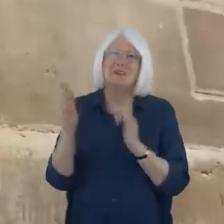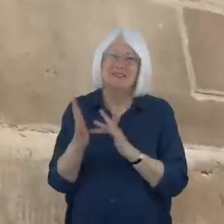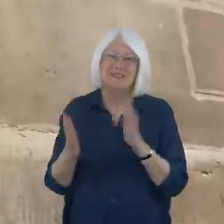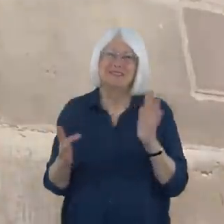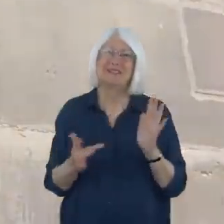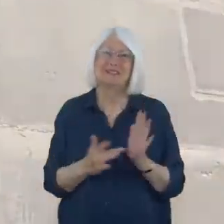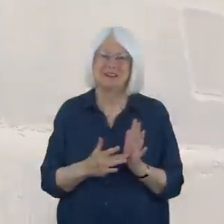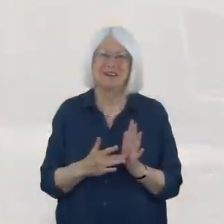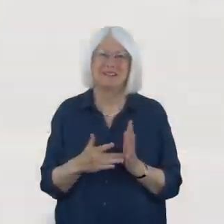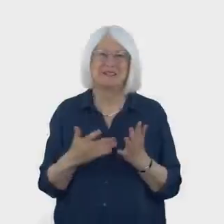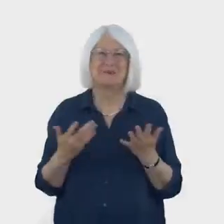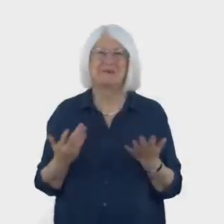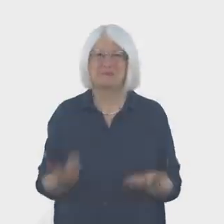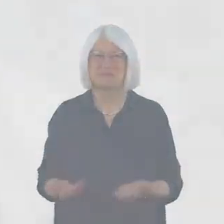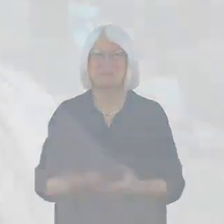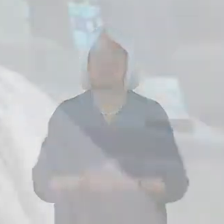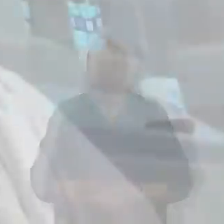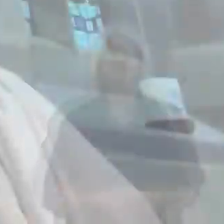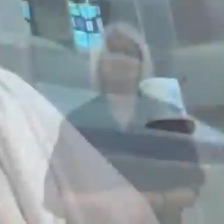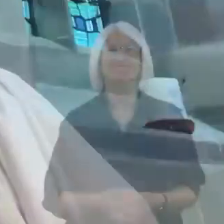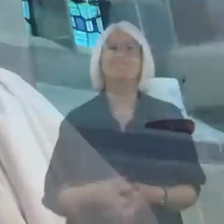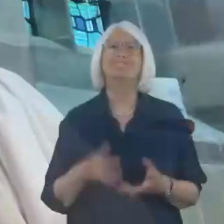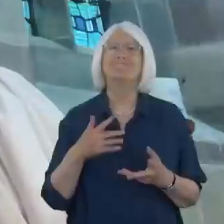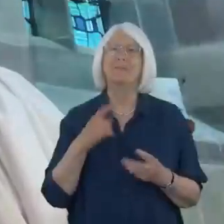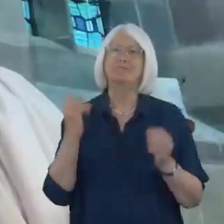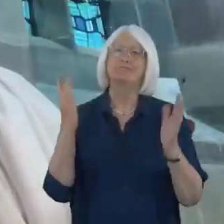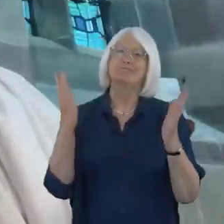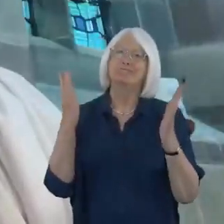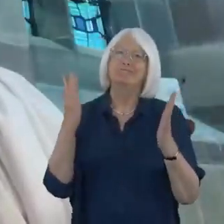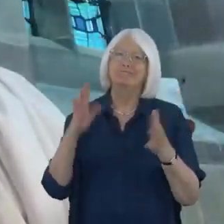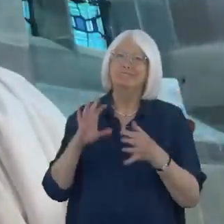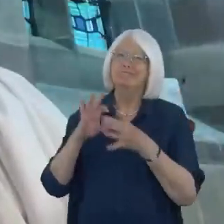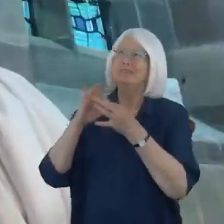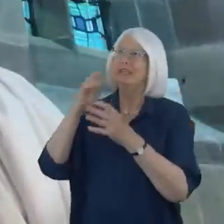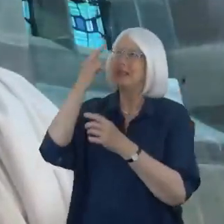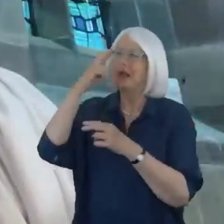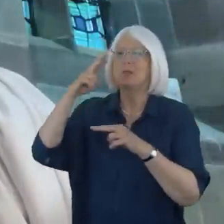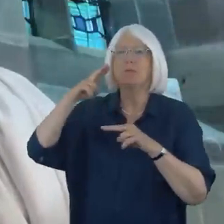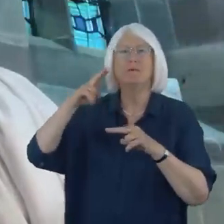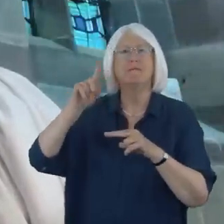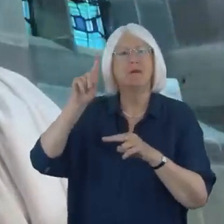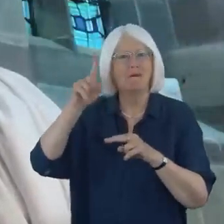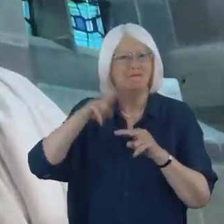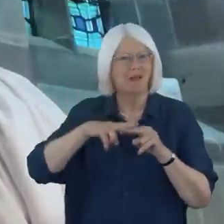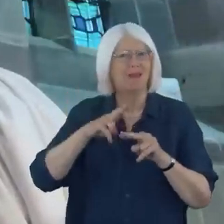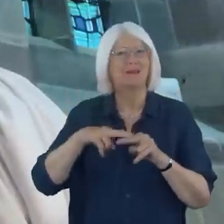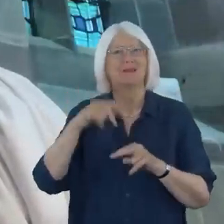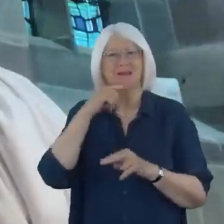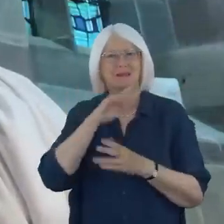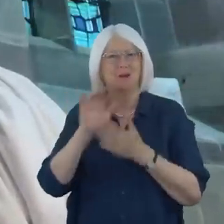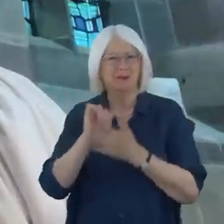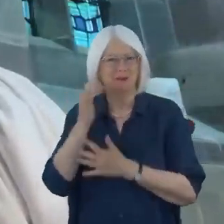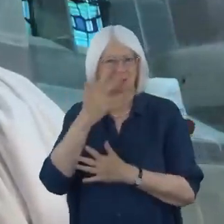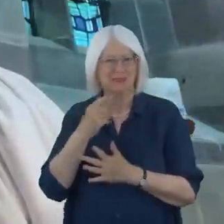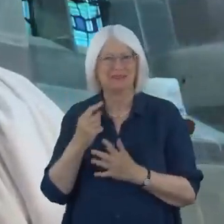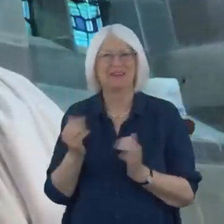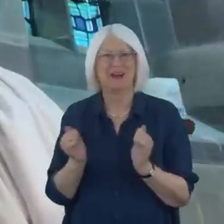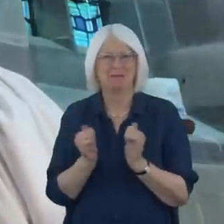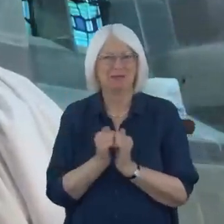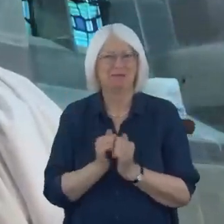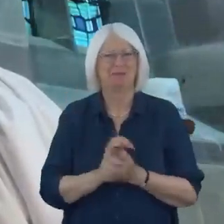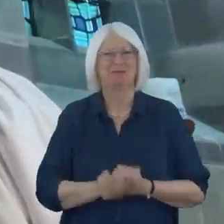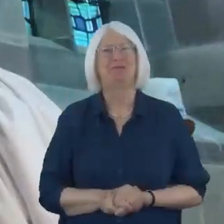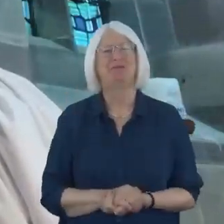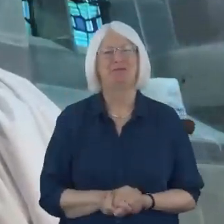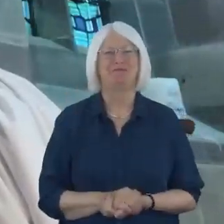Lord Jesus Christ. May I speak in the name of God, Father, Son, and Holy Spirit.